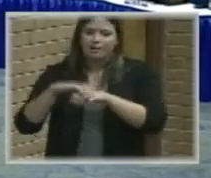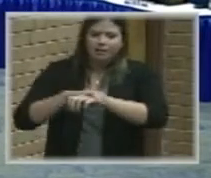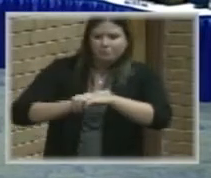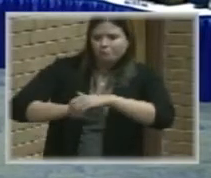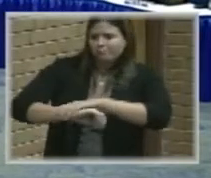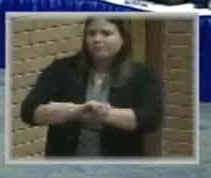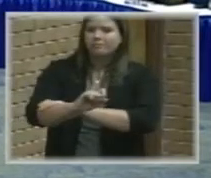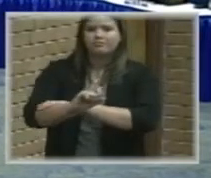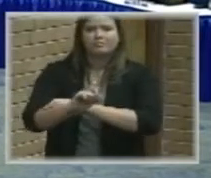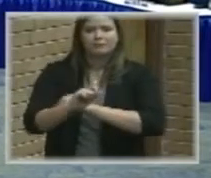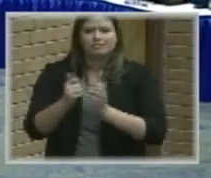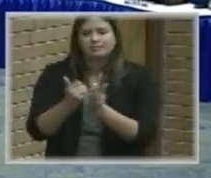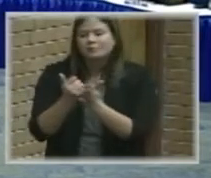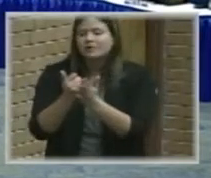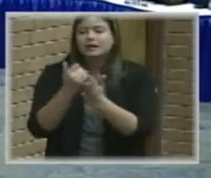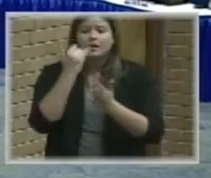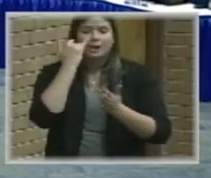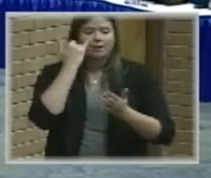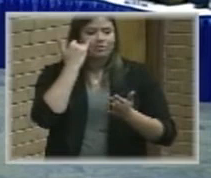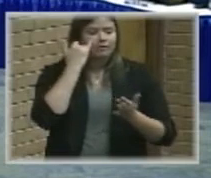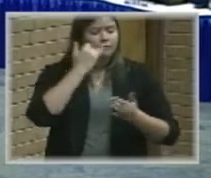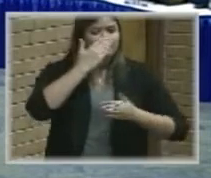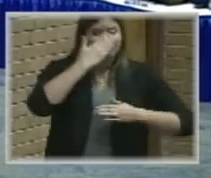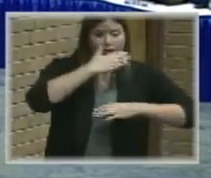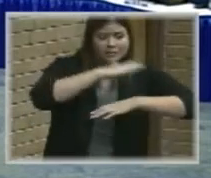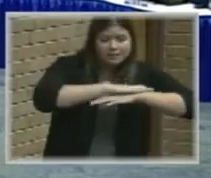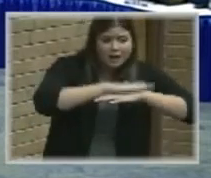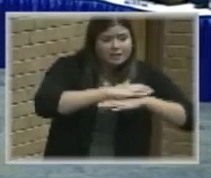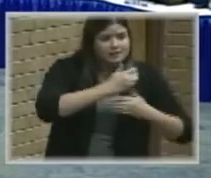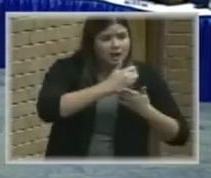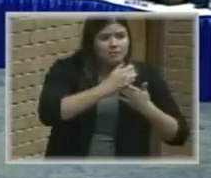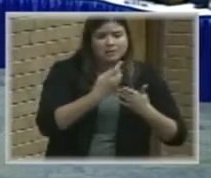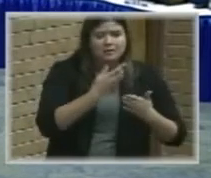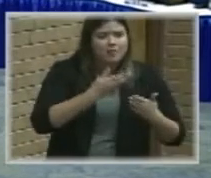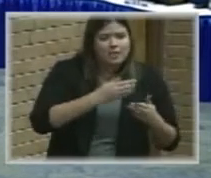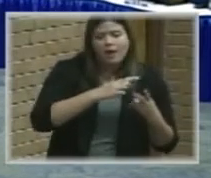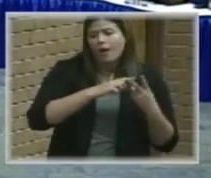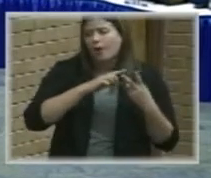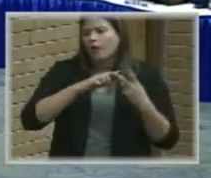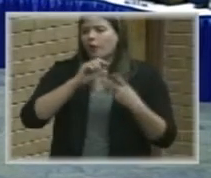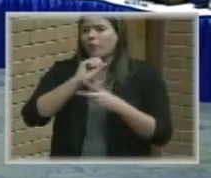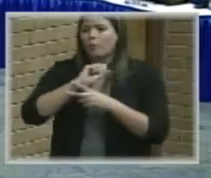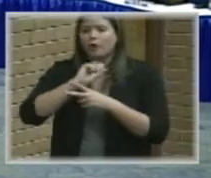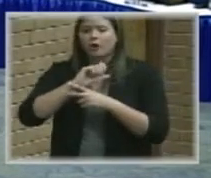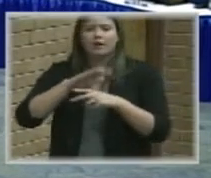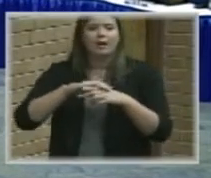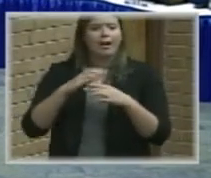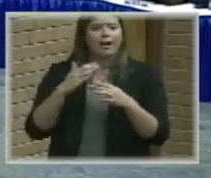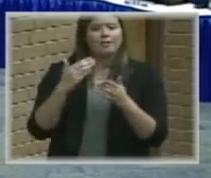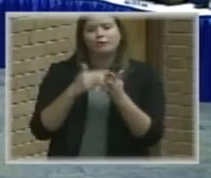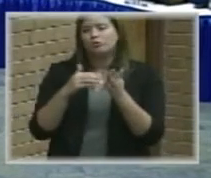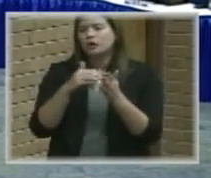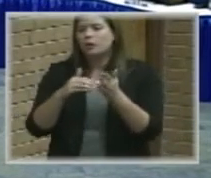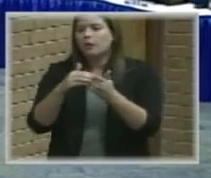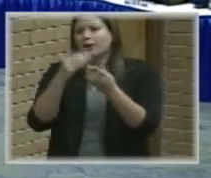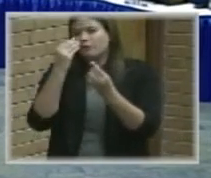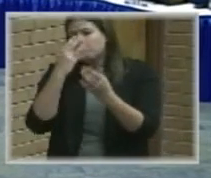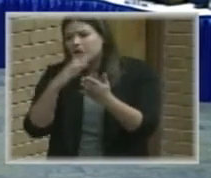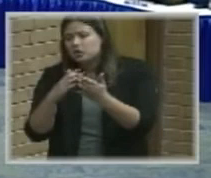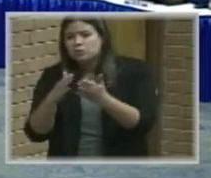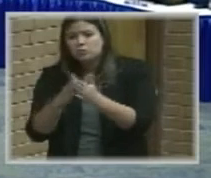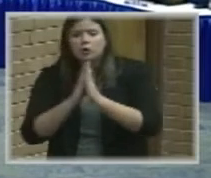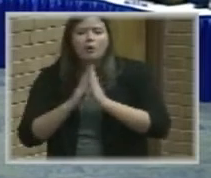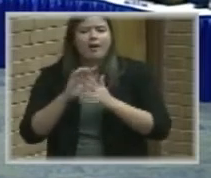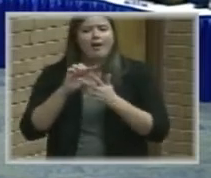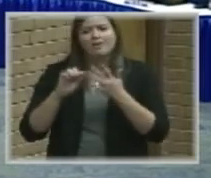someone, helping someone at the front desk, working on freedom of information requests. The